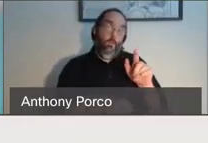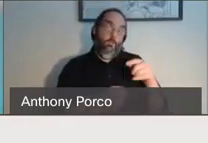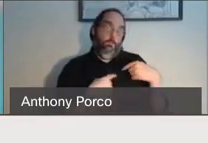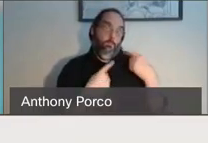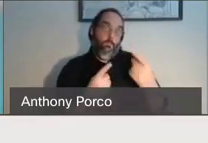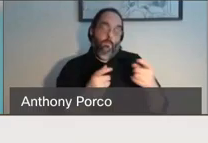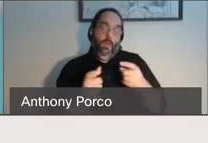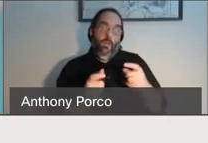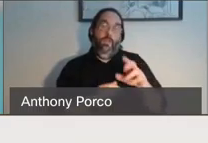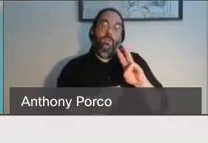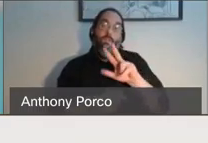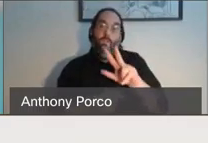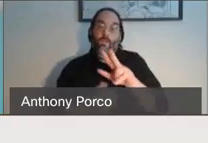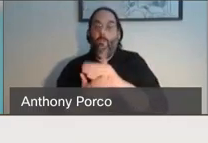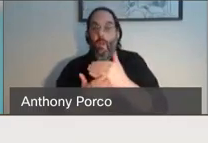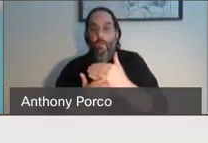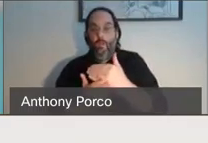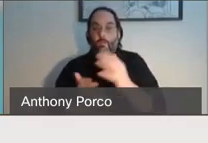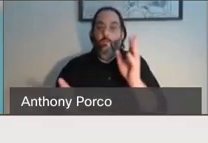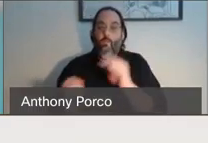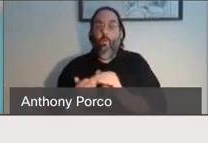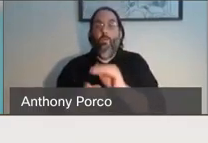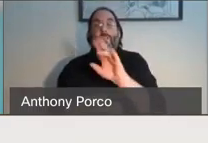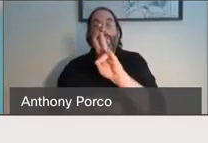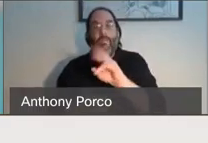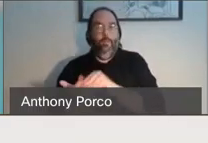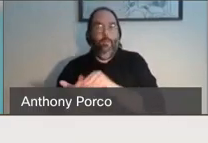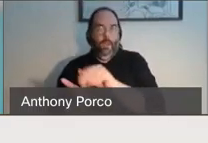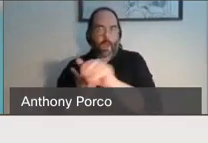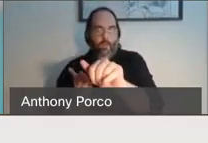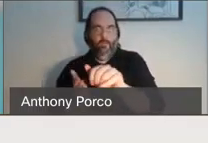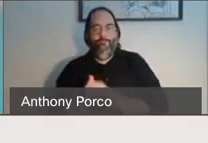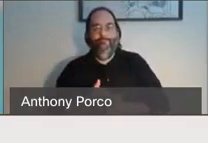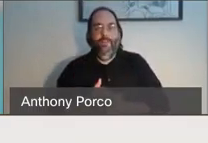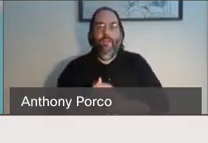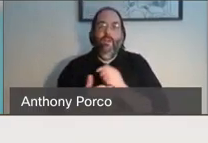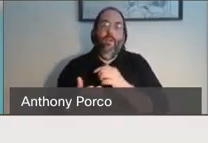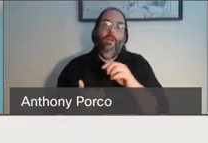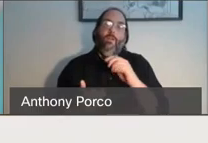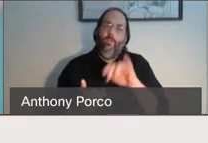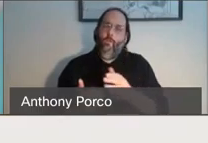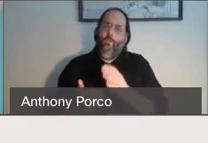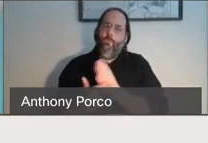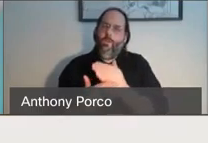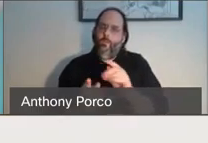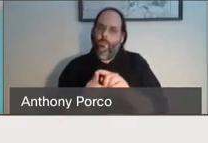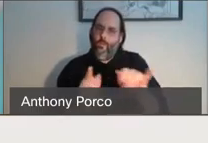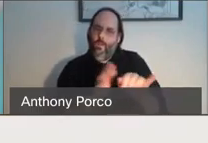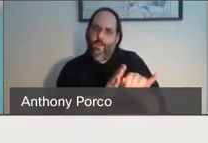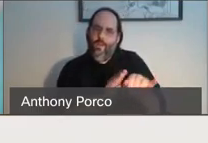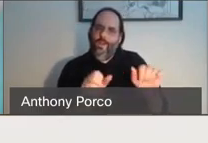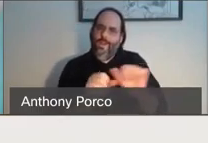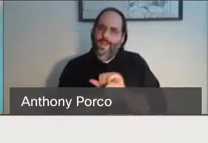managed 73 budgets, which totaled over $7 million. These provider budgets also identify each